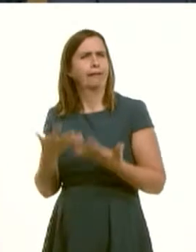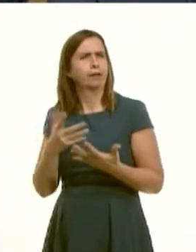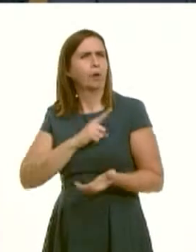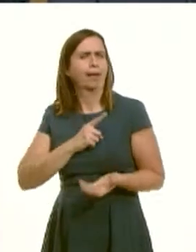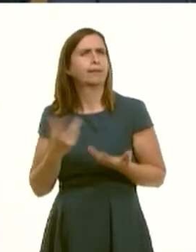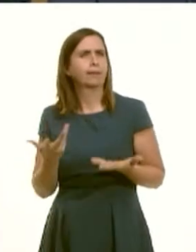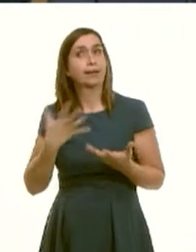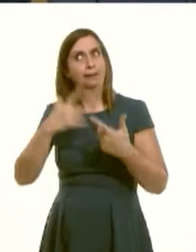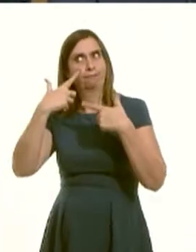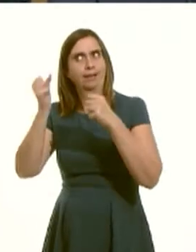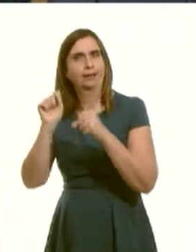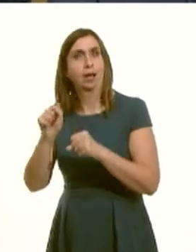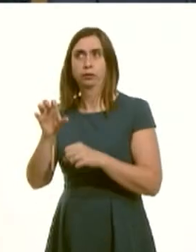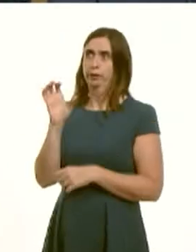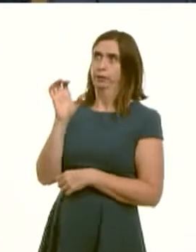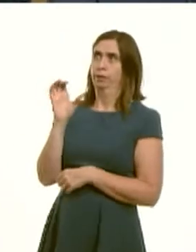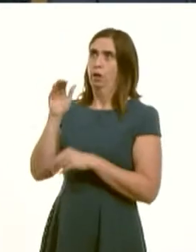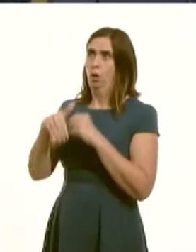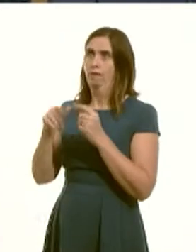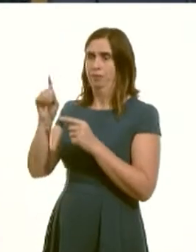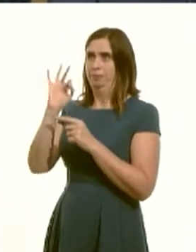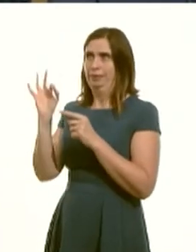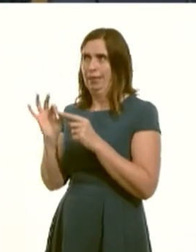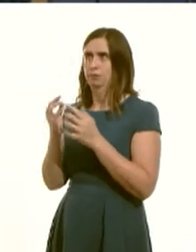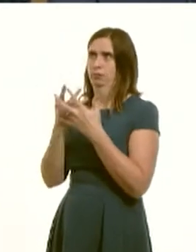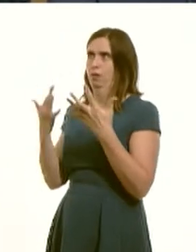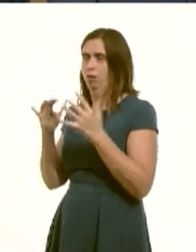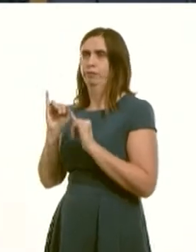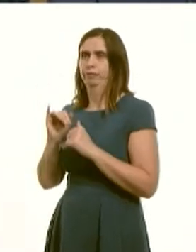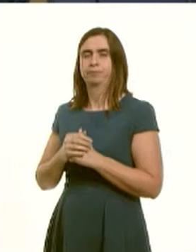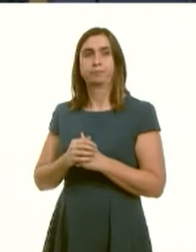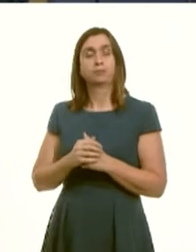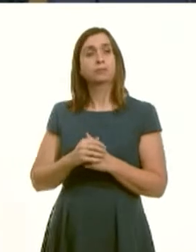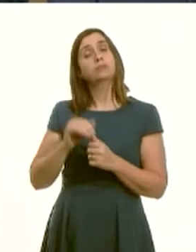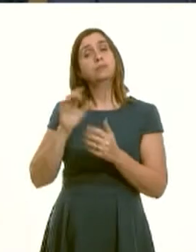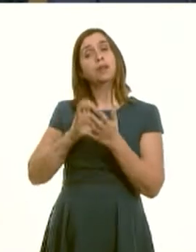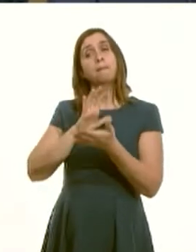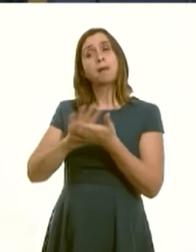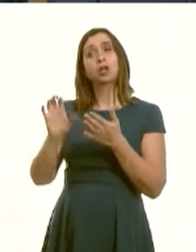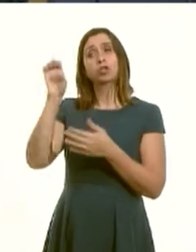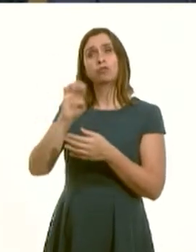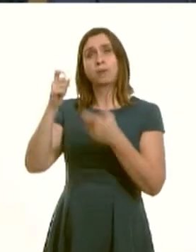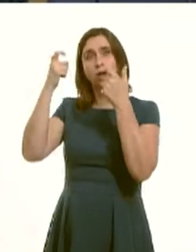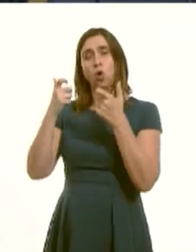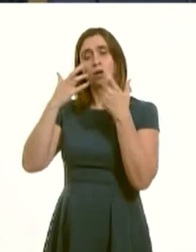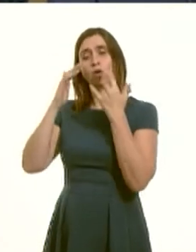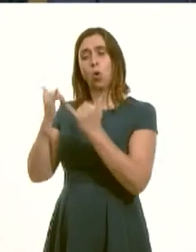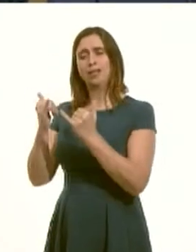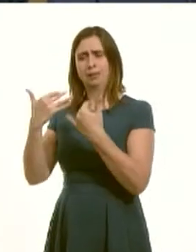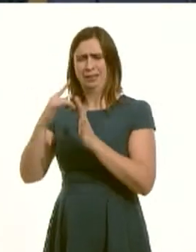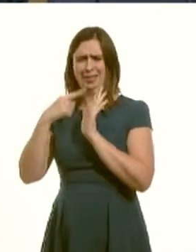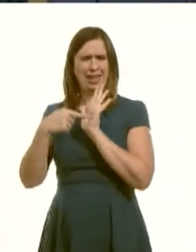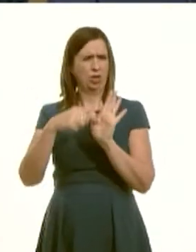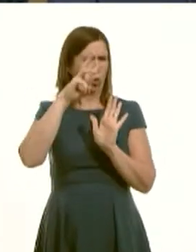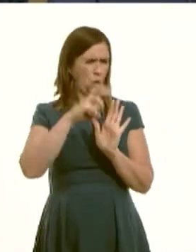tackle the horrendous figures we've just heard referred to. In March, the European Court of Audit, after expressing concerns about Welsh